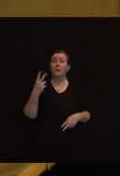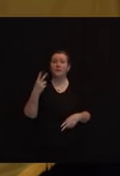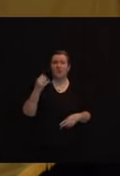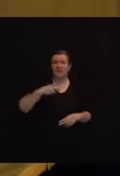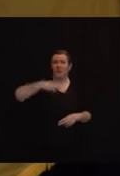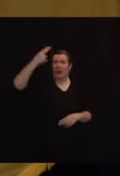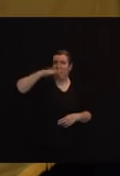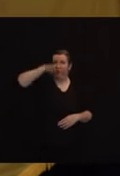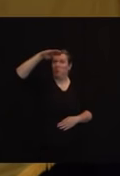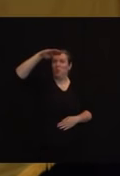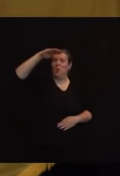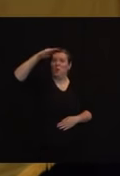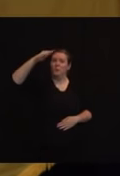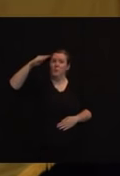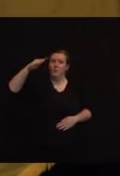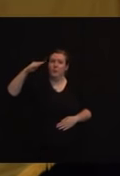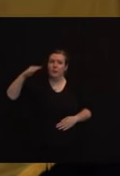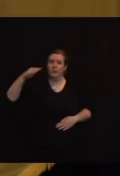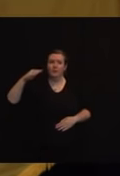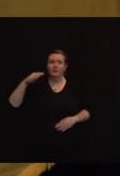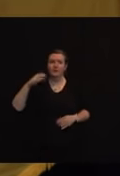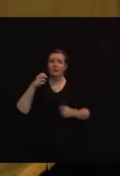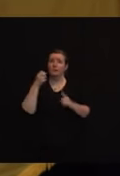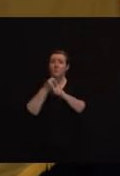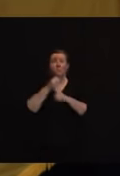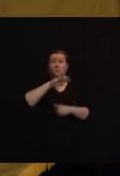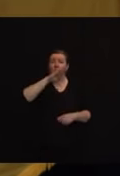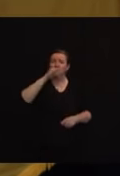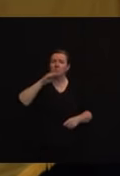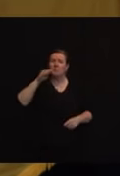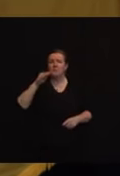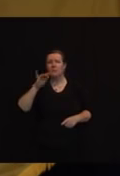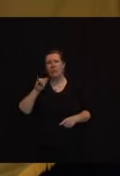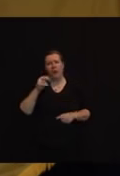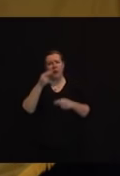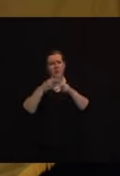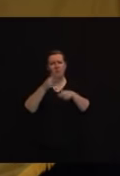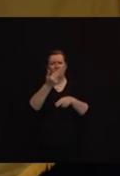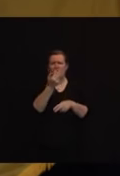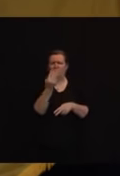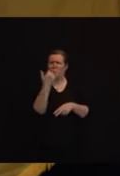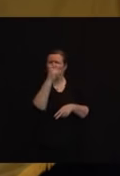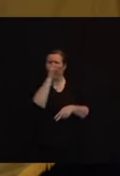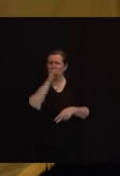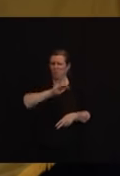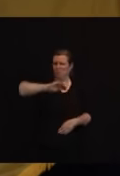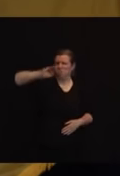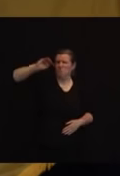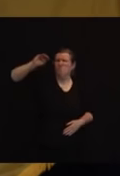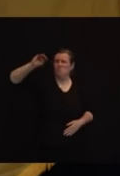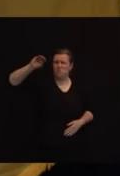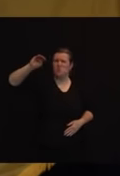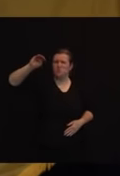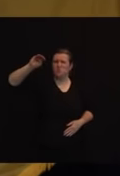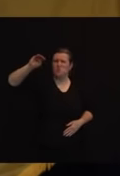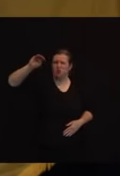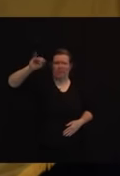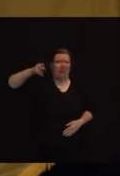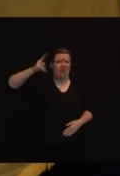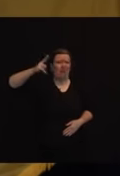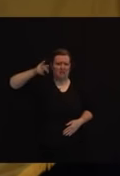peak on about April 13th and 14th. At that time,